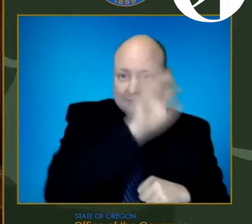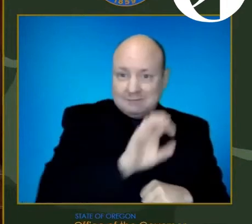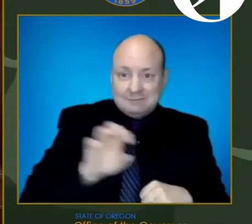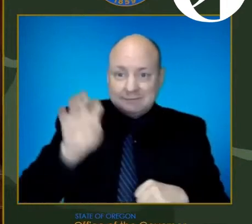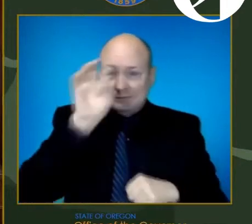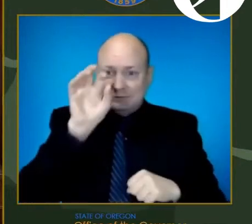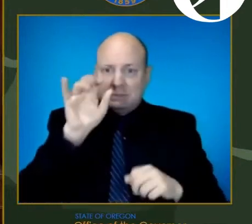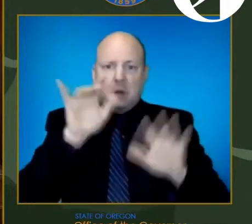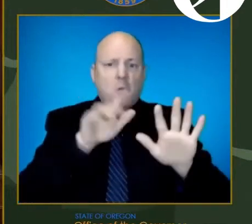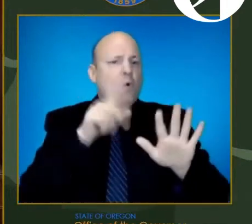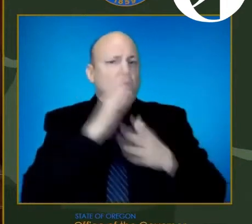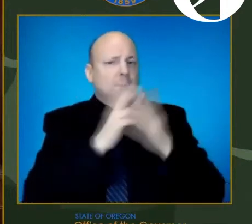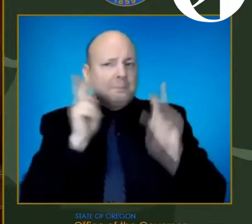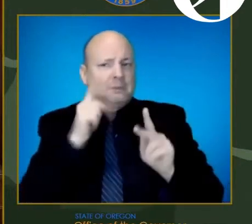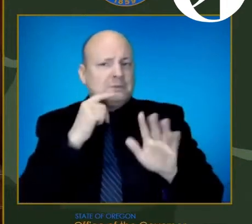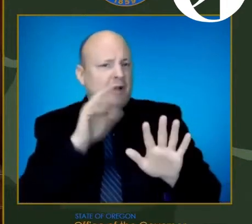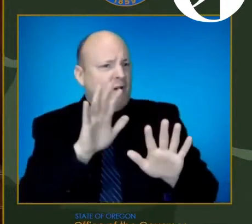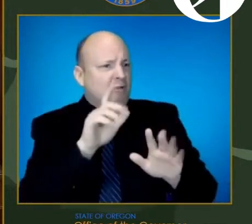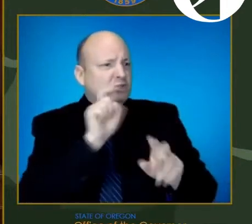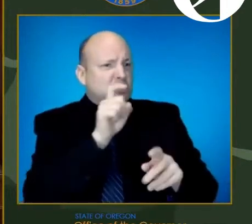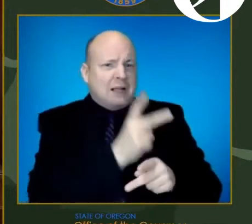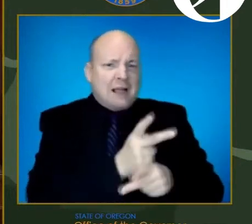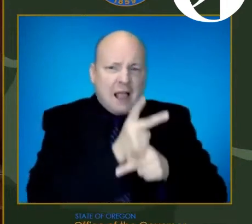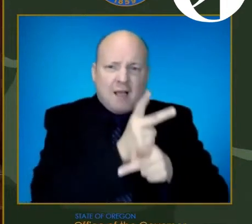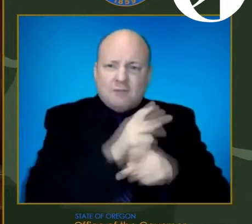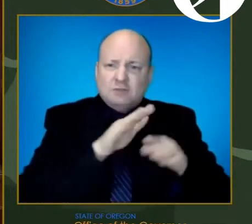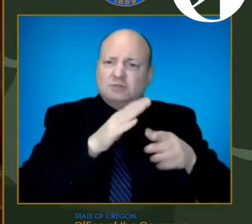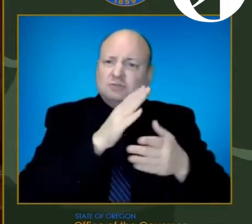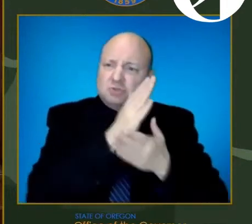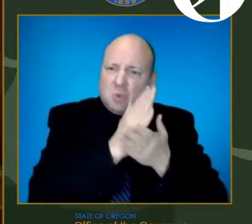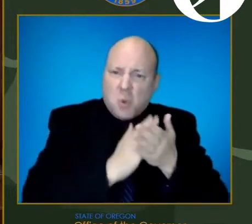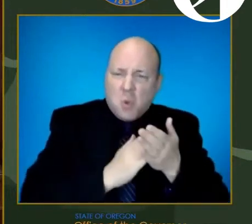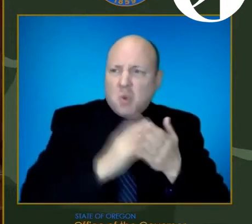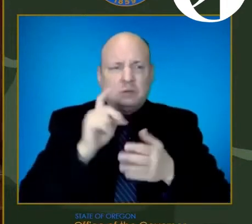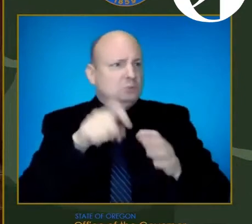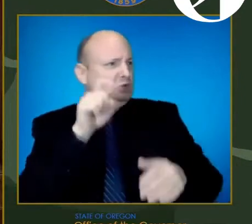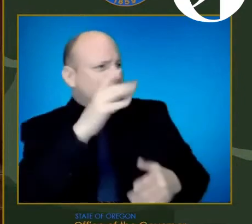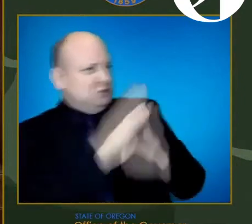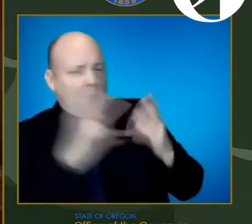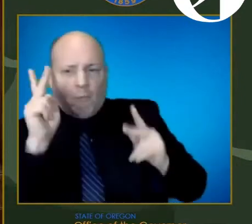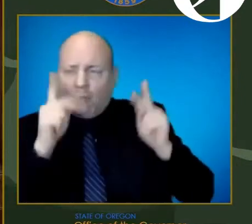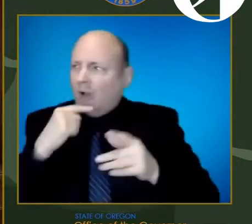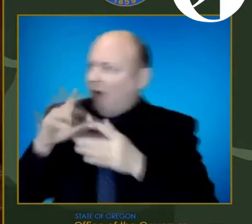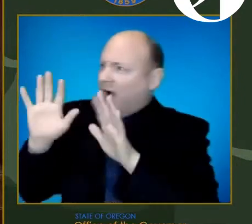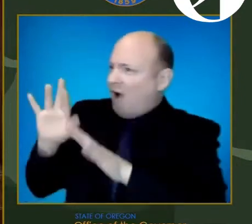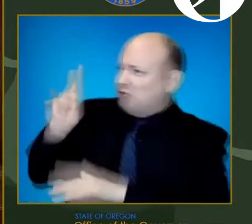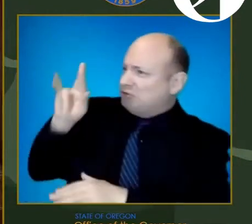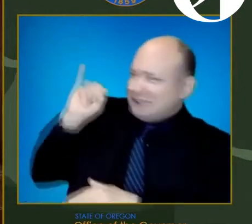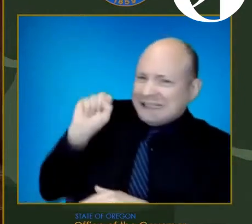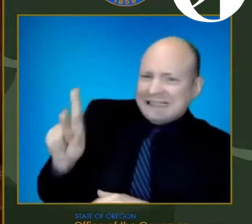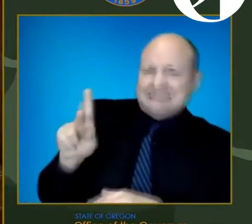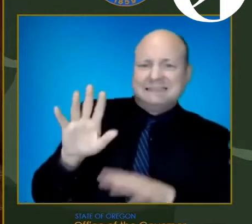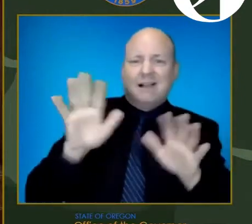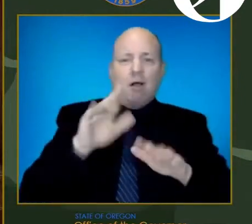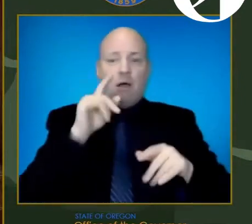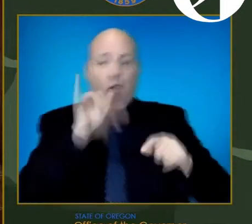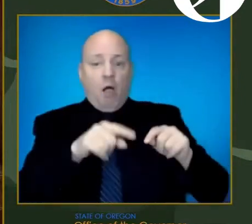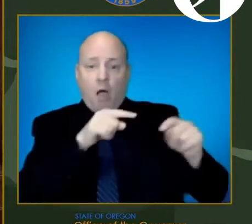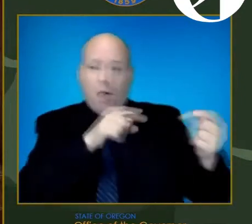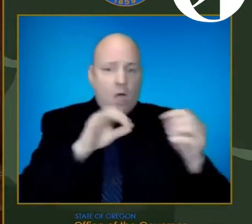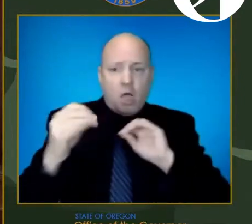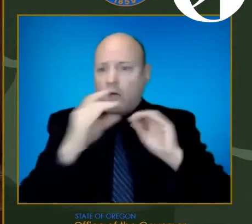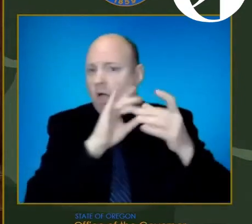Others thought it was too risky. We paced ourselves again, adjusting reopening guidelines